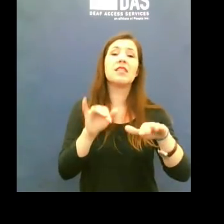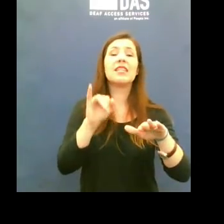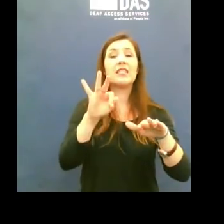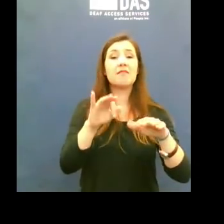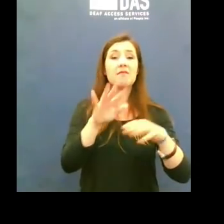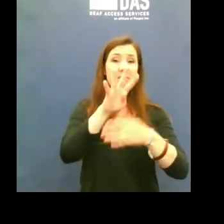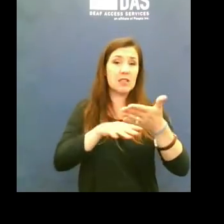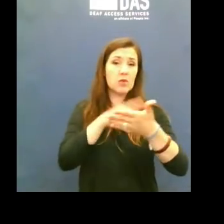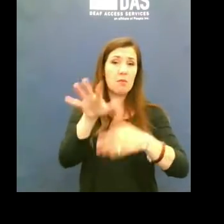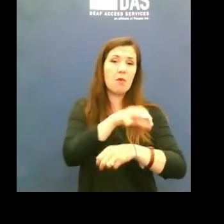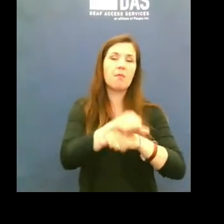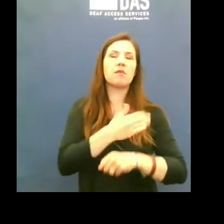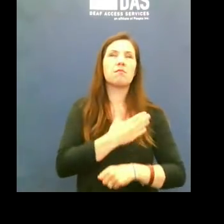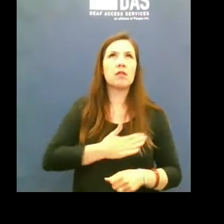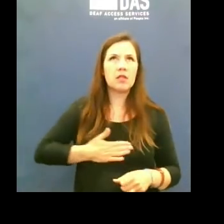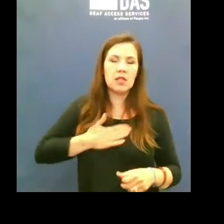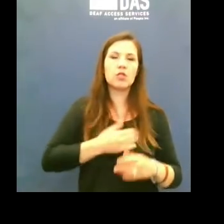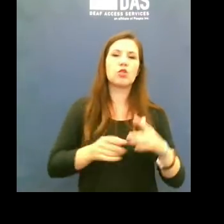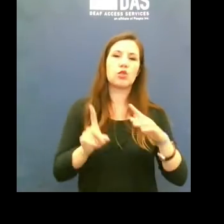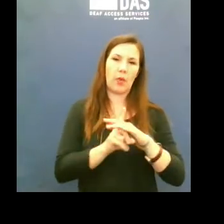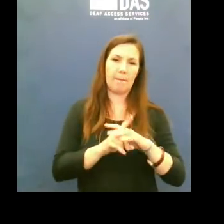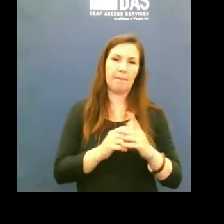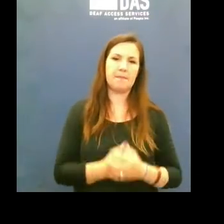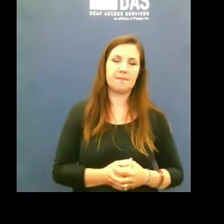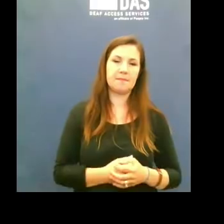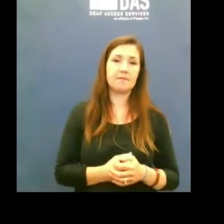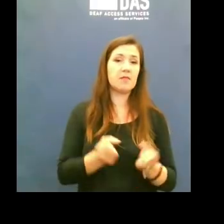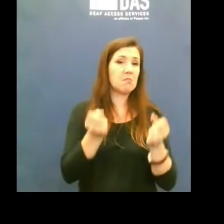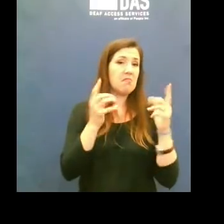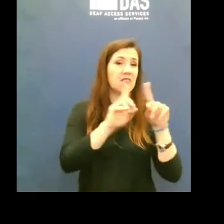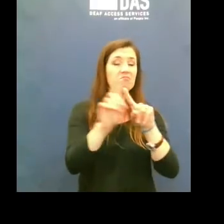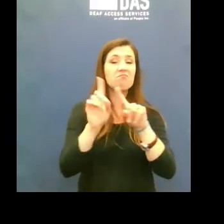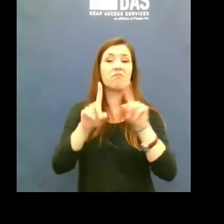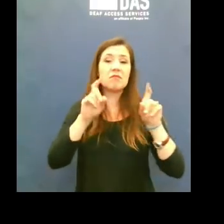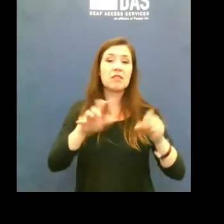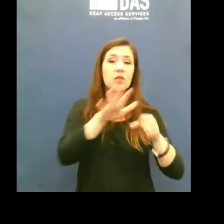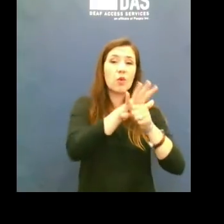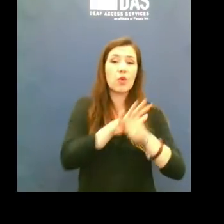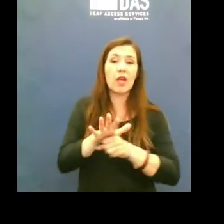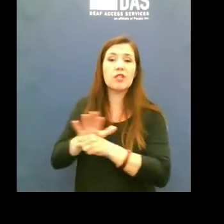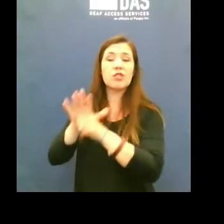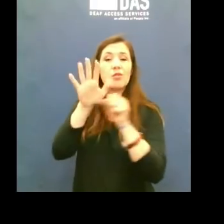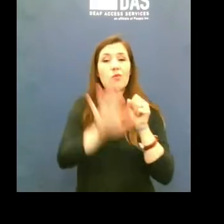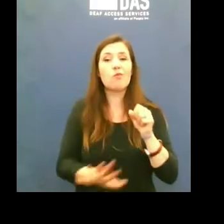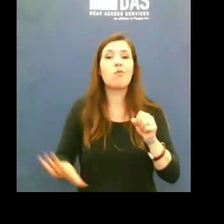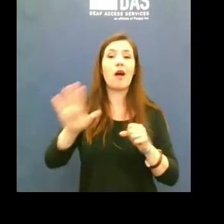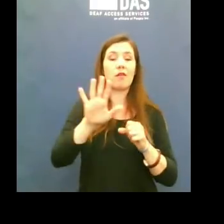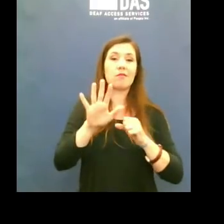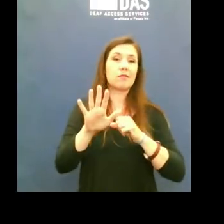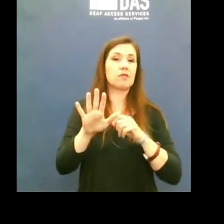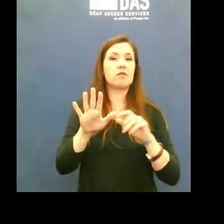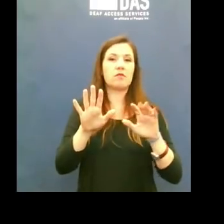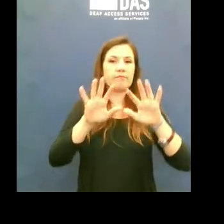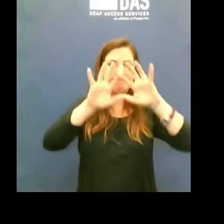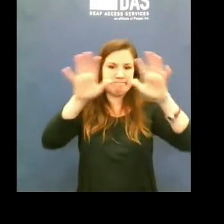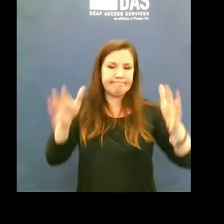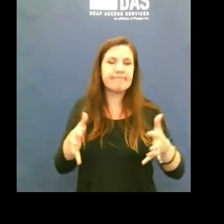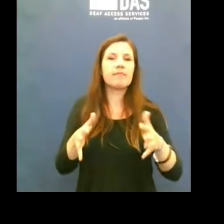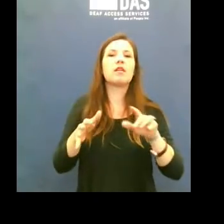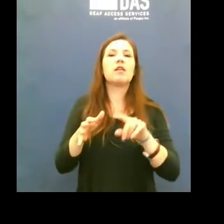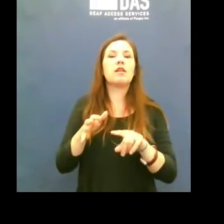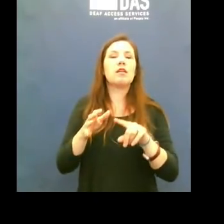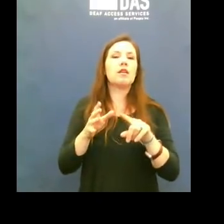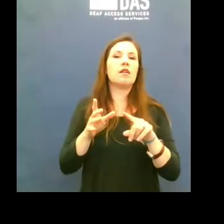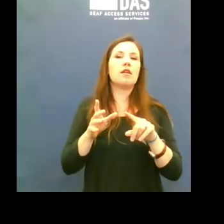Please show up. There are multiple testing sites across Erie County, and you can, this is not just Erie County sites, but